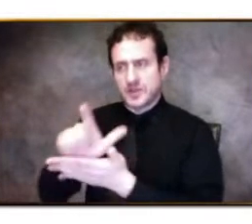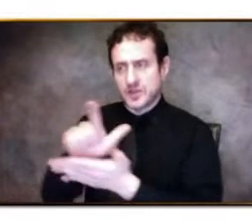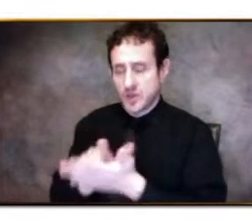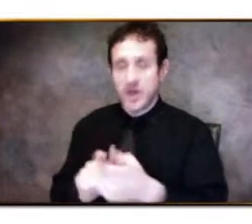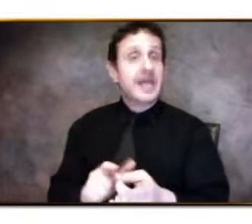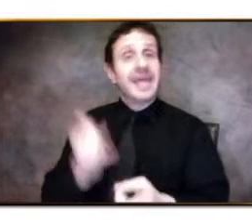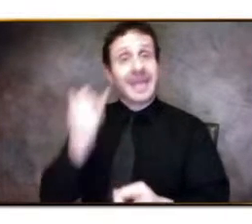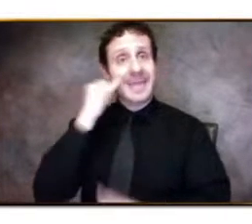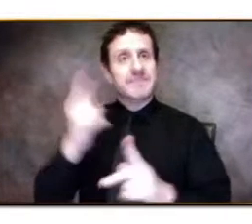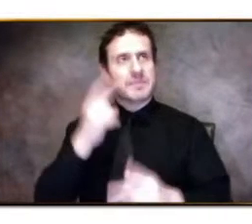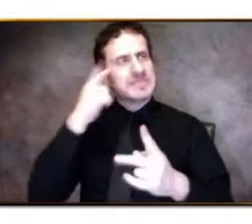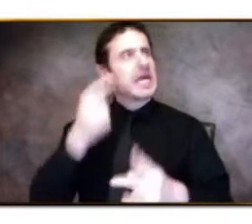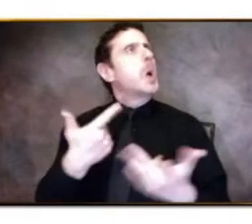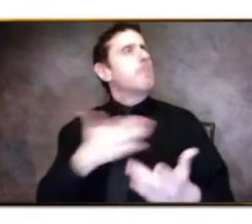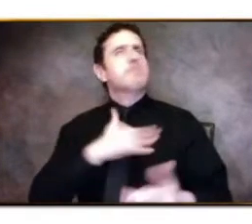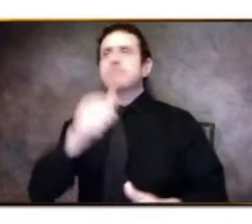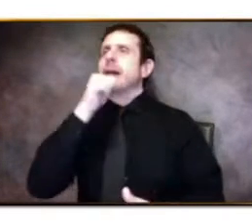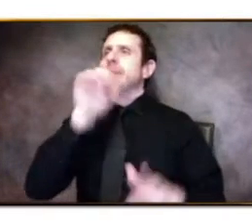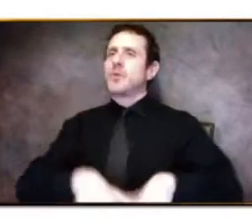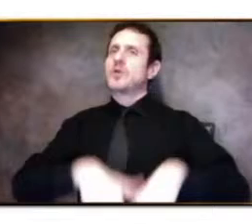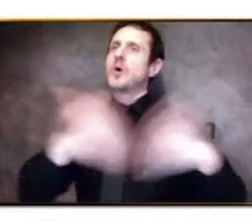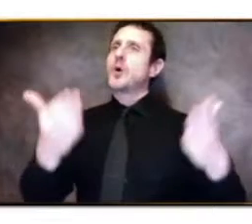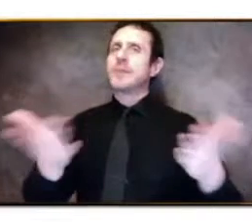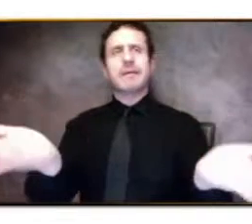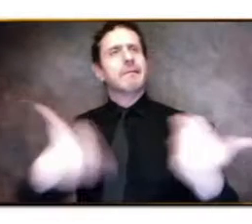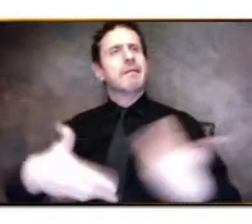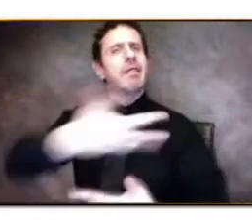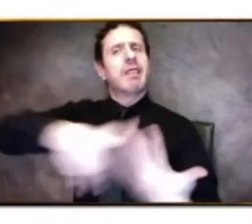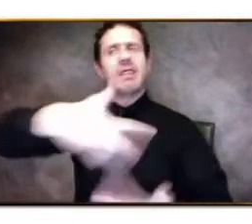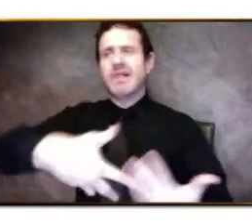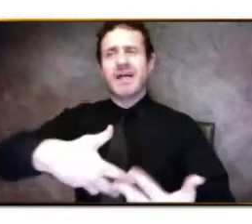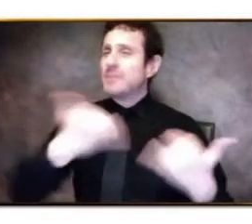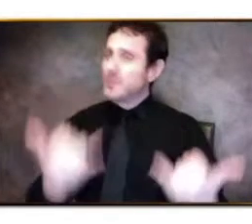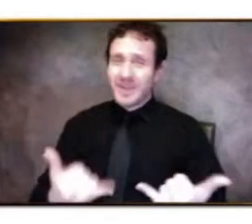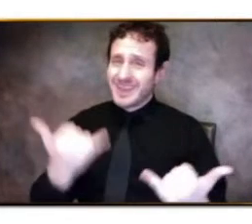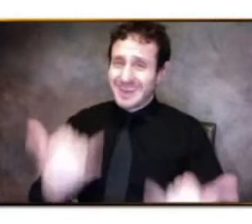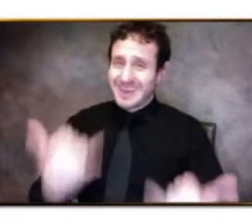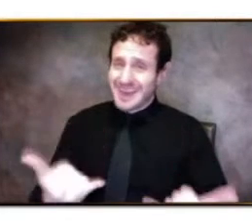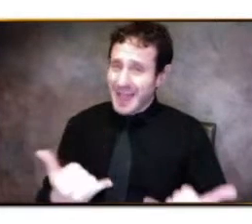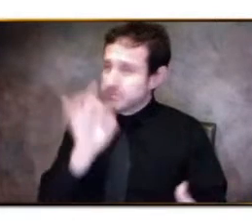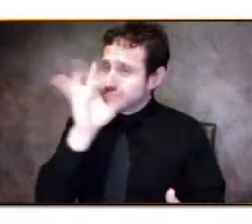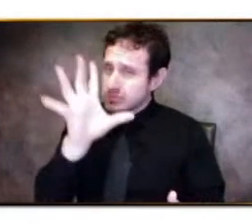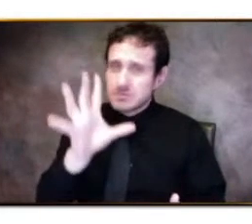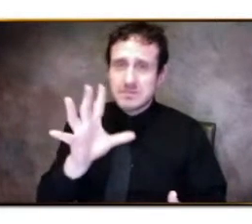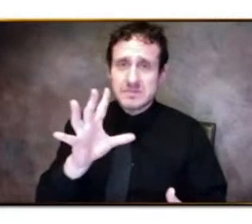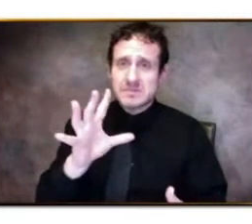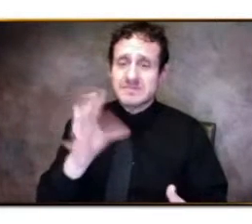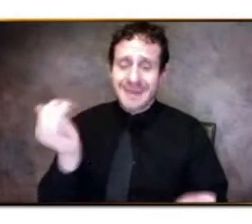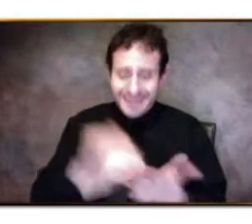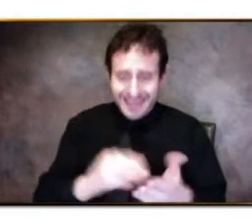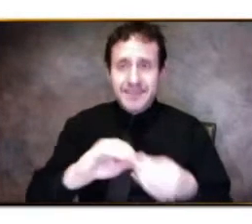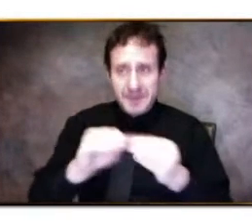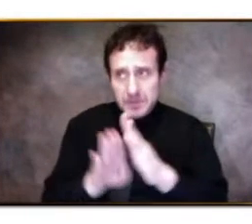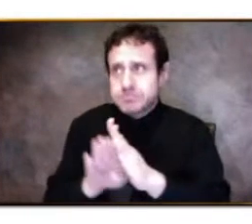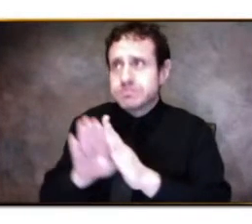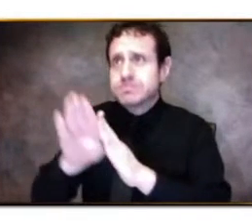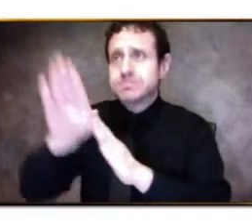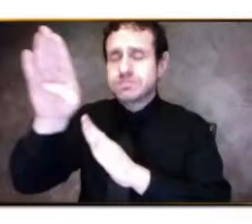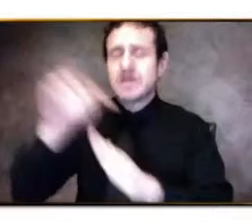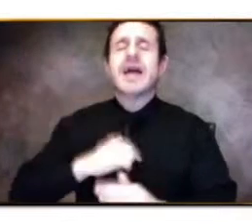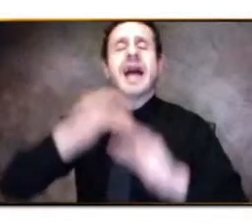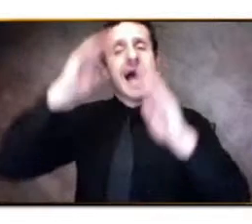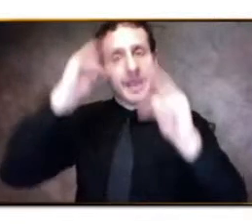we're undergoing really a terrible second wave of the virus. So, I would hope that officers of the